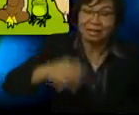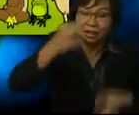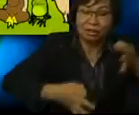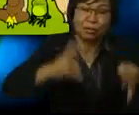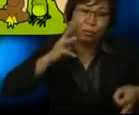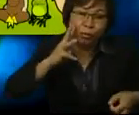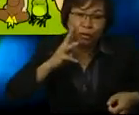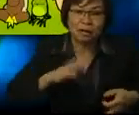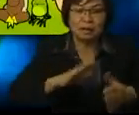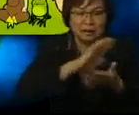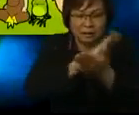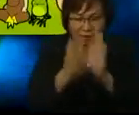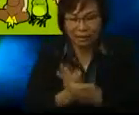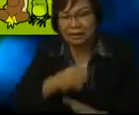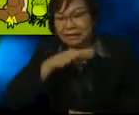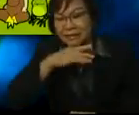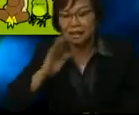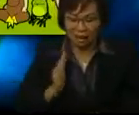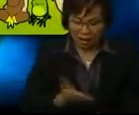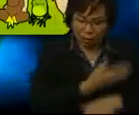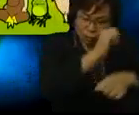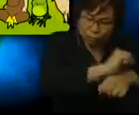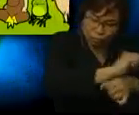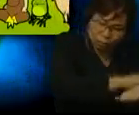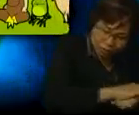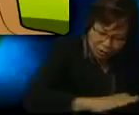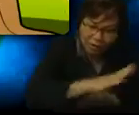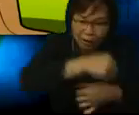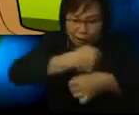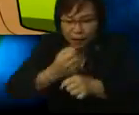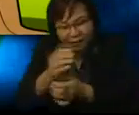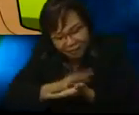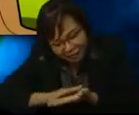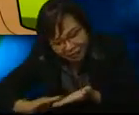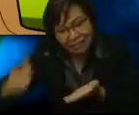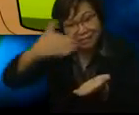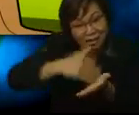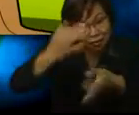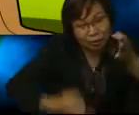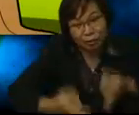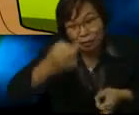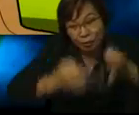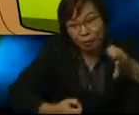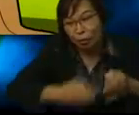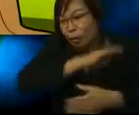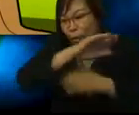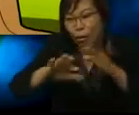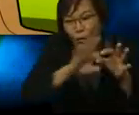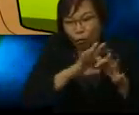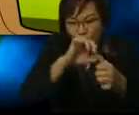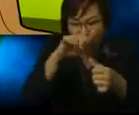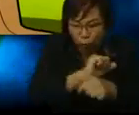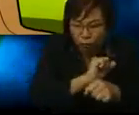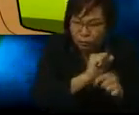gets dirty, it is our job to clean it and make it nice again. If more people band together and take care of the